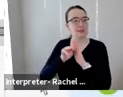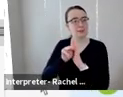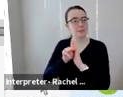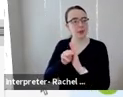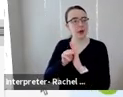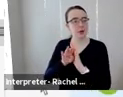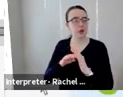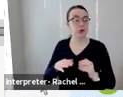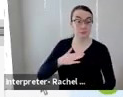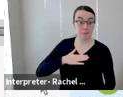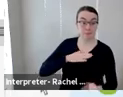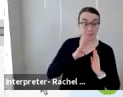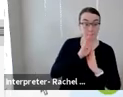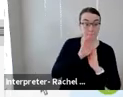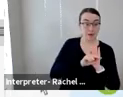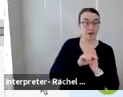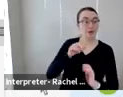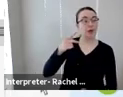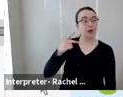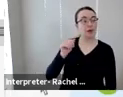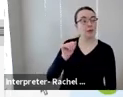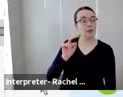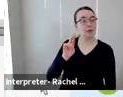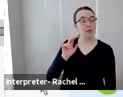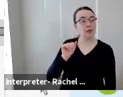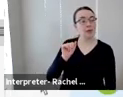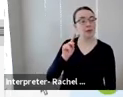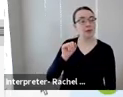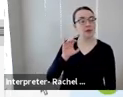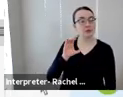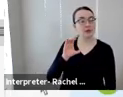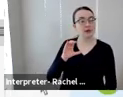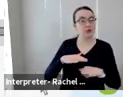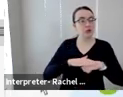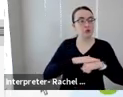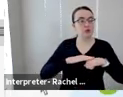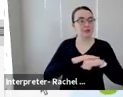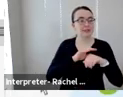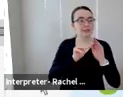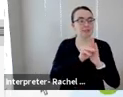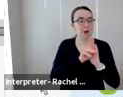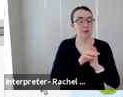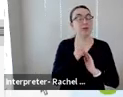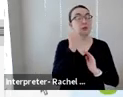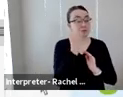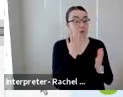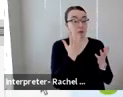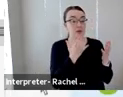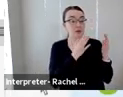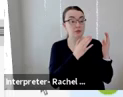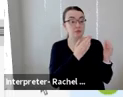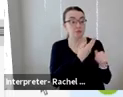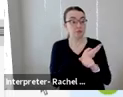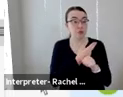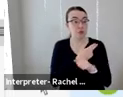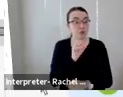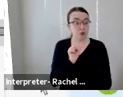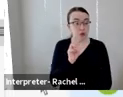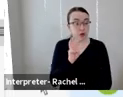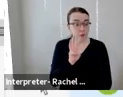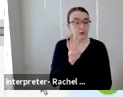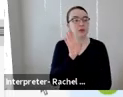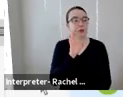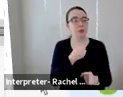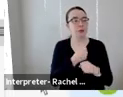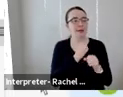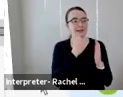is parametric surface modeling. So if I was going to model this in SOLIDWORKS, I would have done sketches to